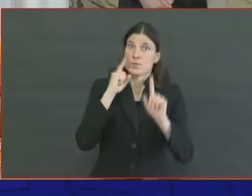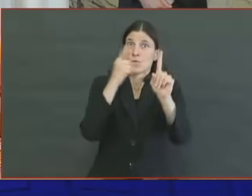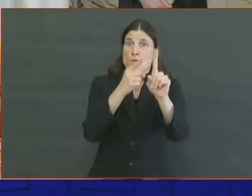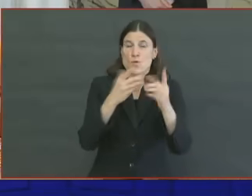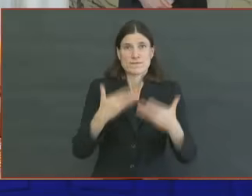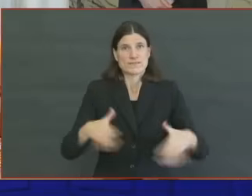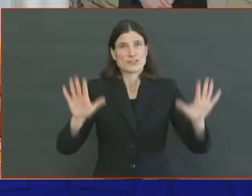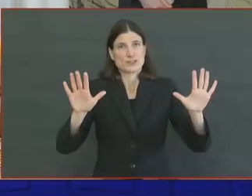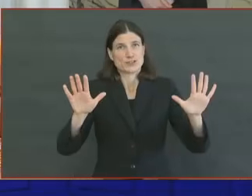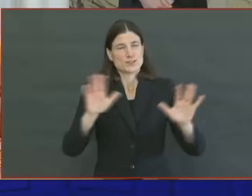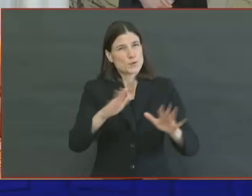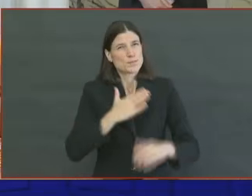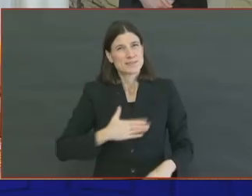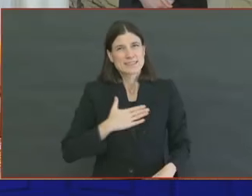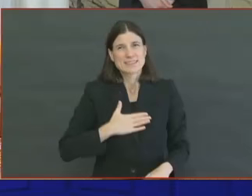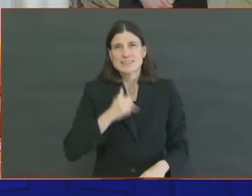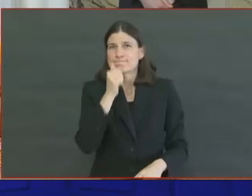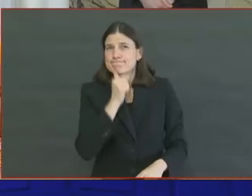from today.